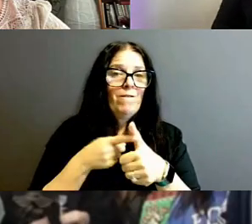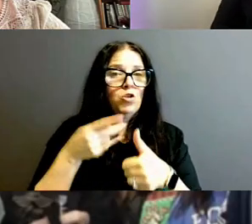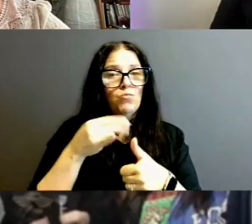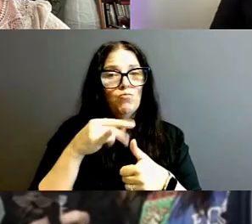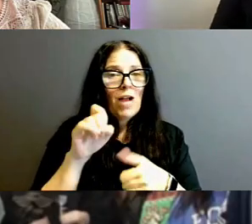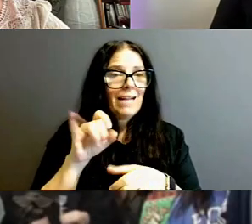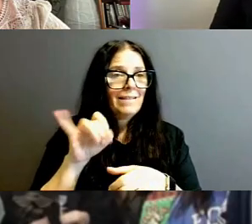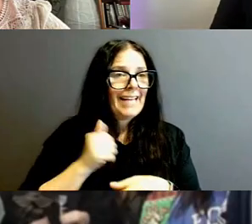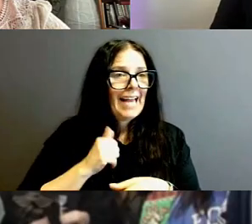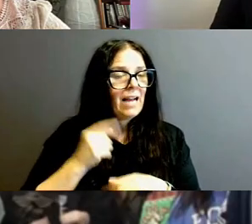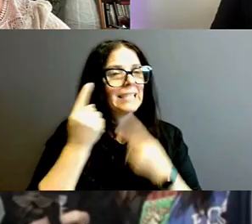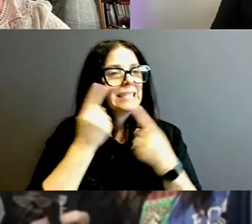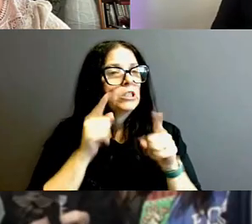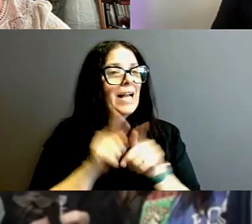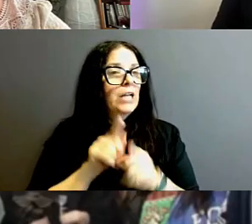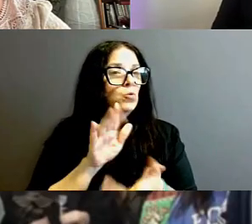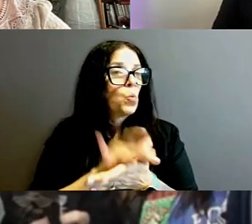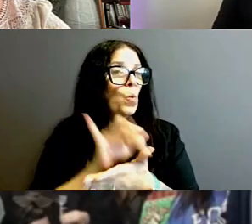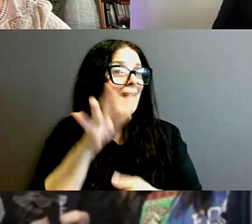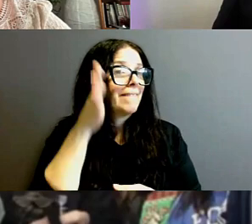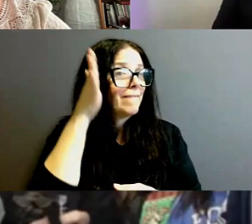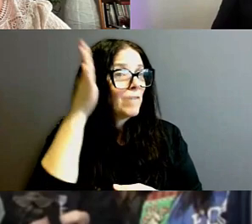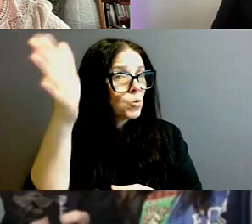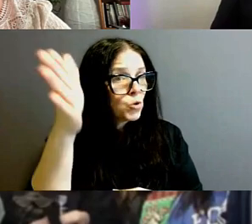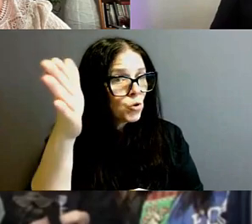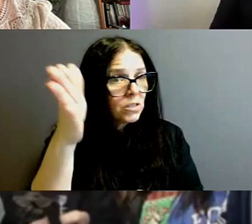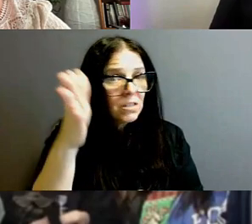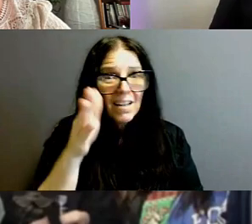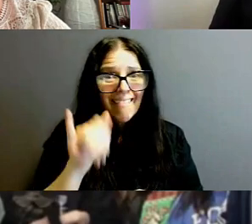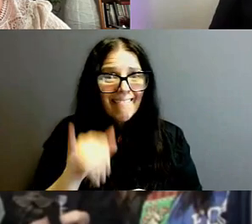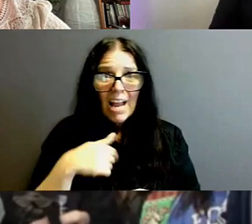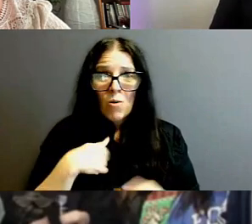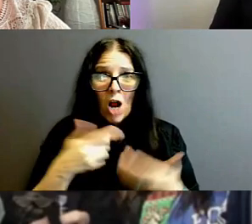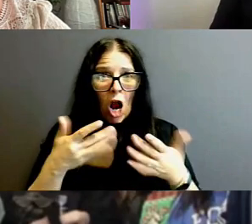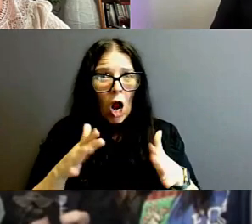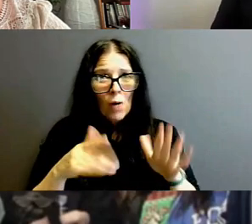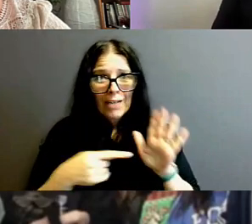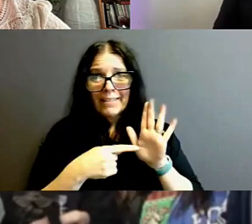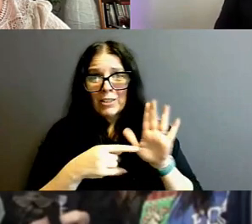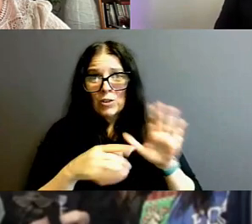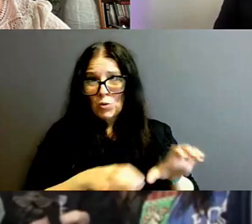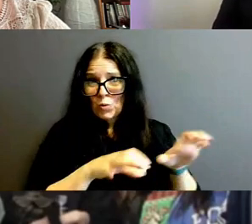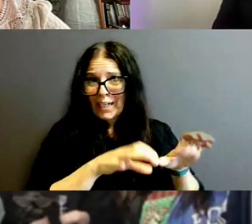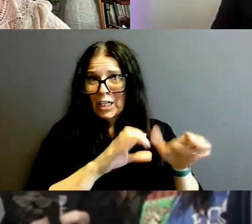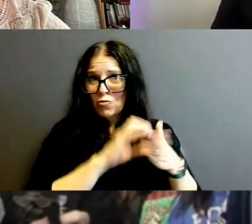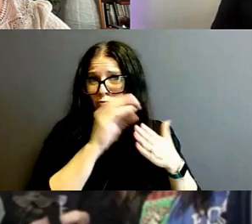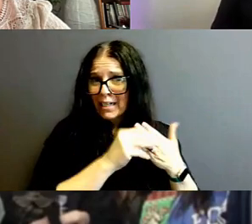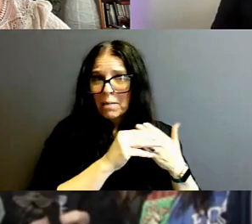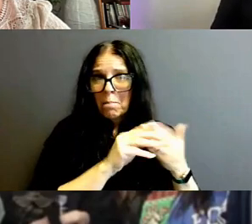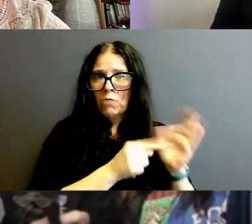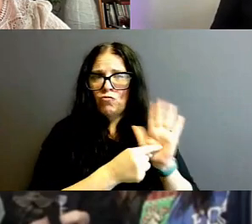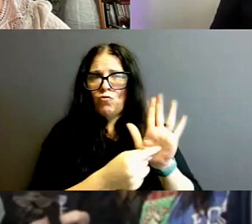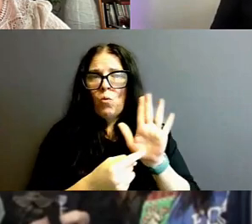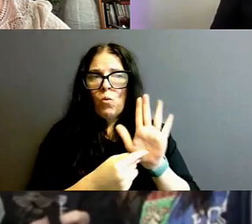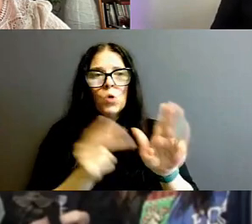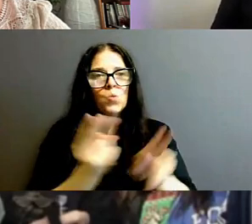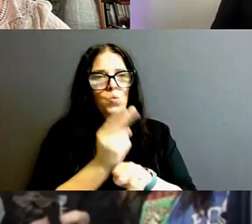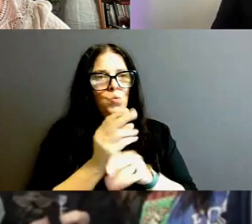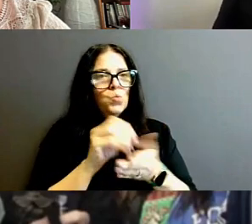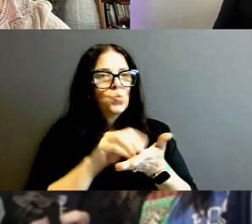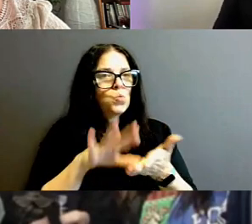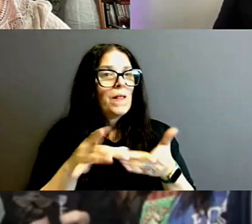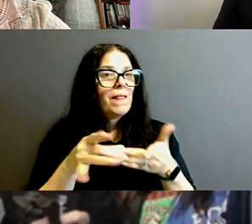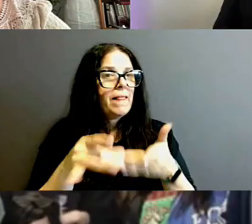of the future. And that was just by pulling what we were already doing in curriculum and basically using our student-led